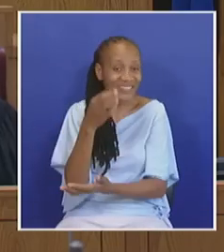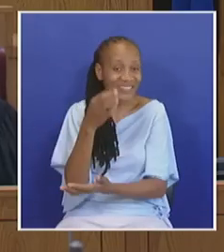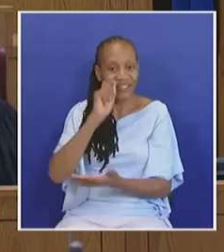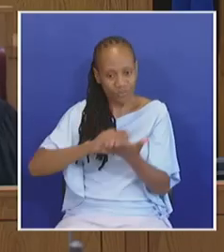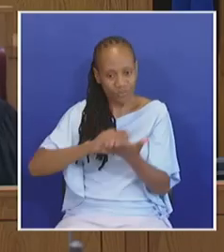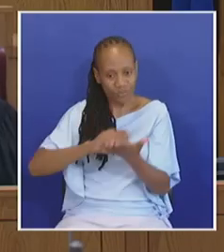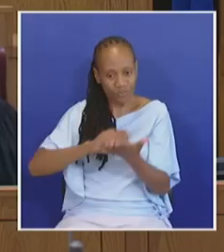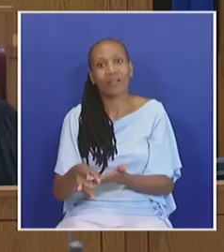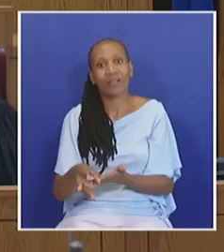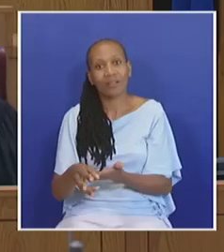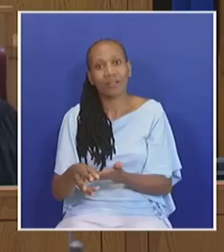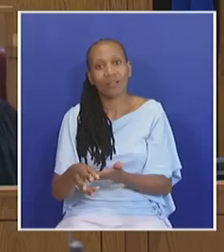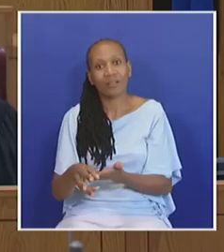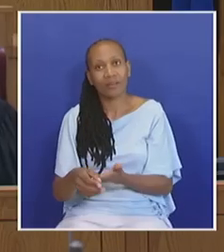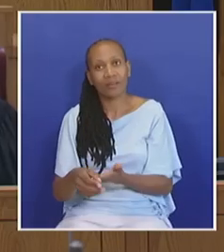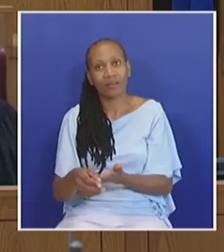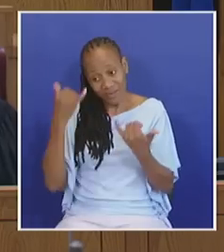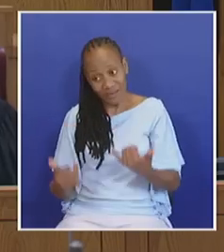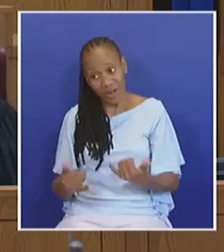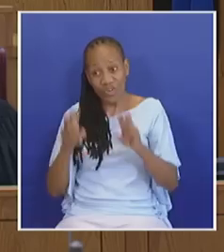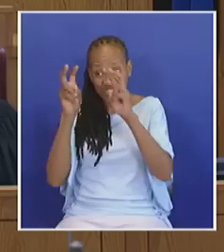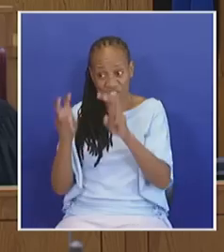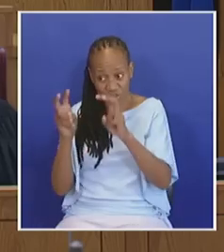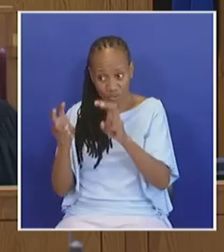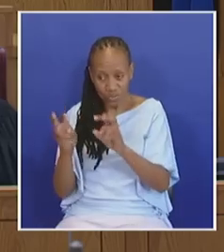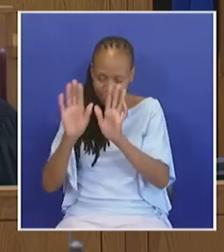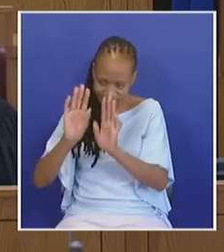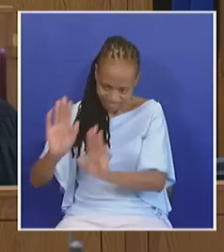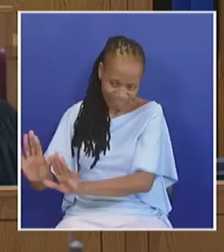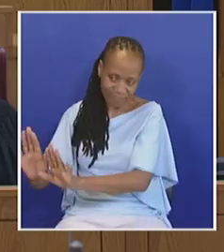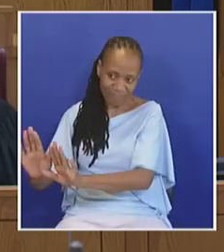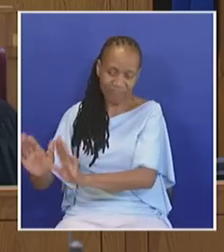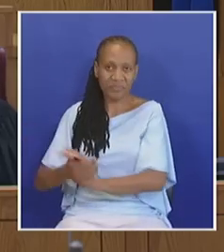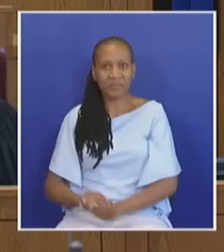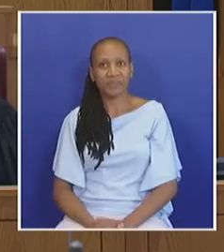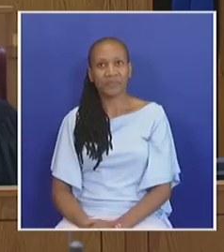order. And I think we must let that matter stand.